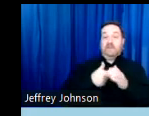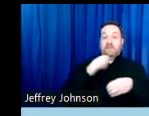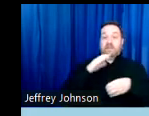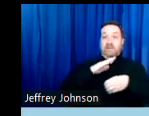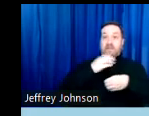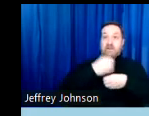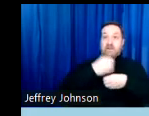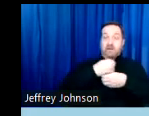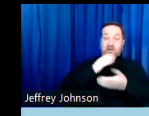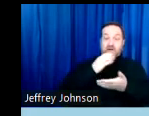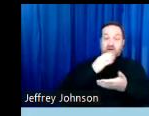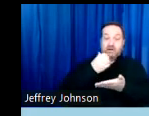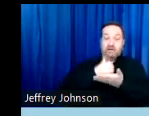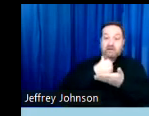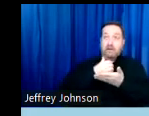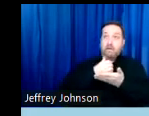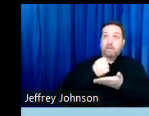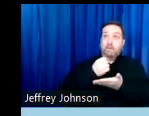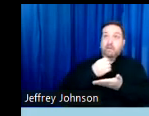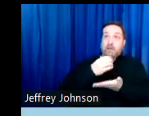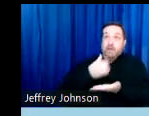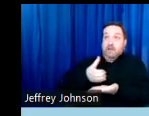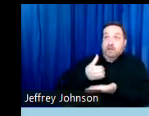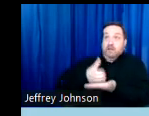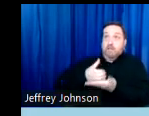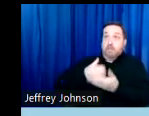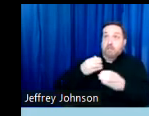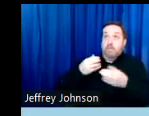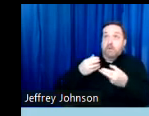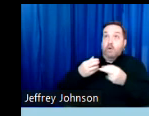away like the joystick on